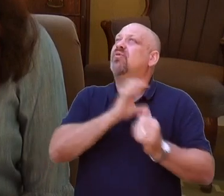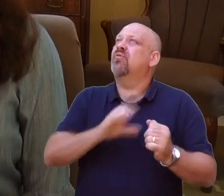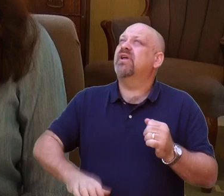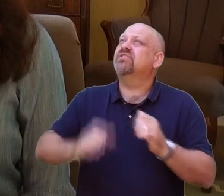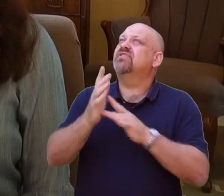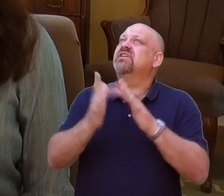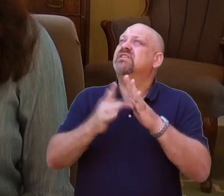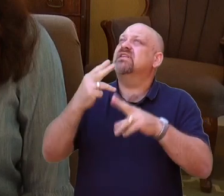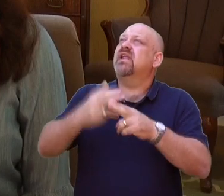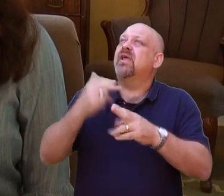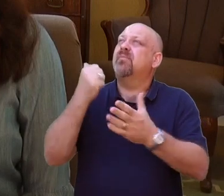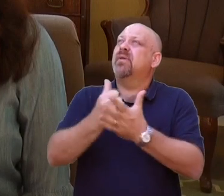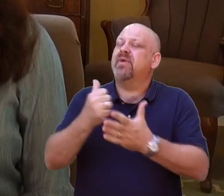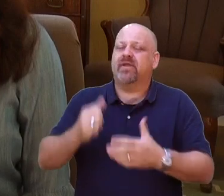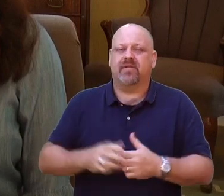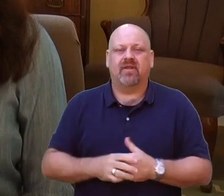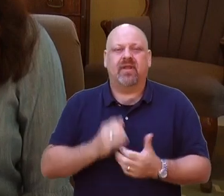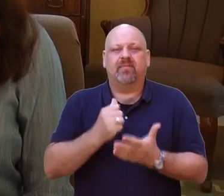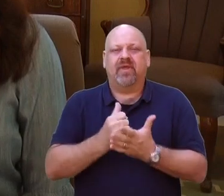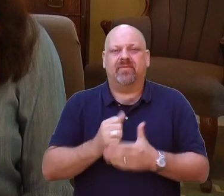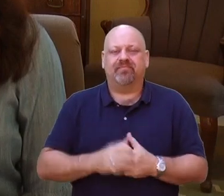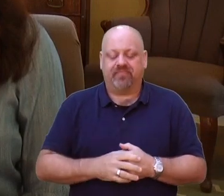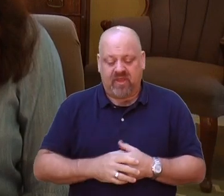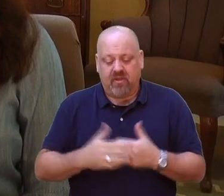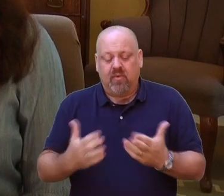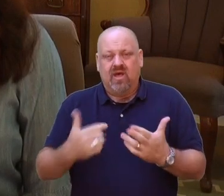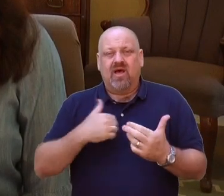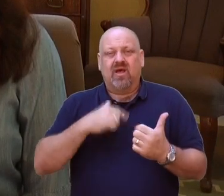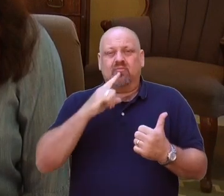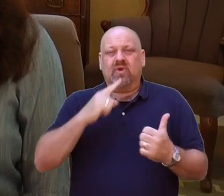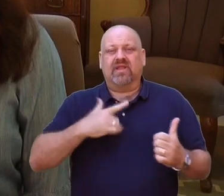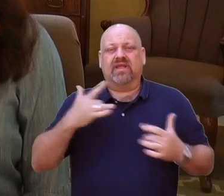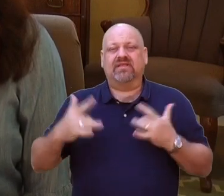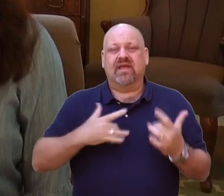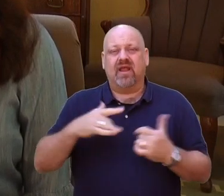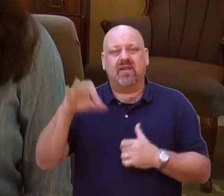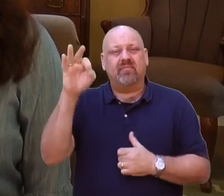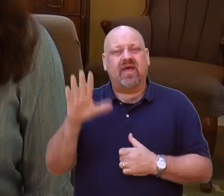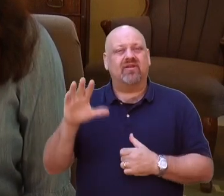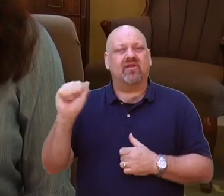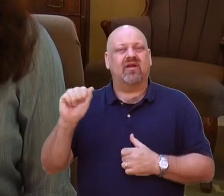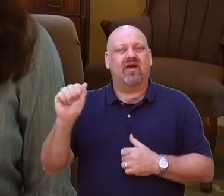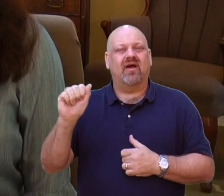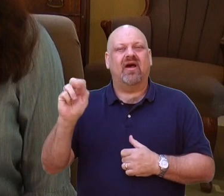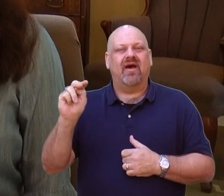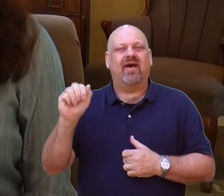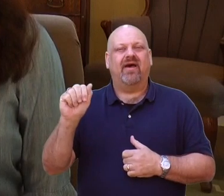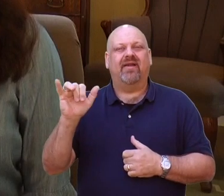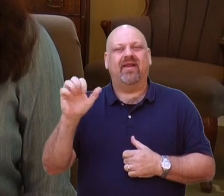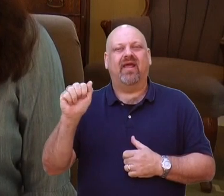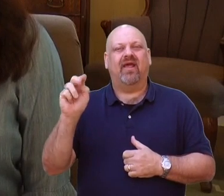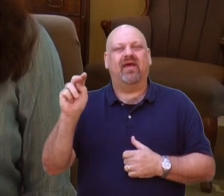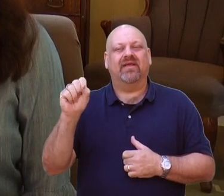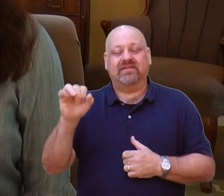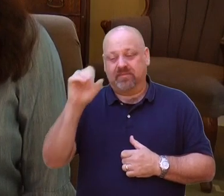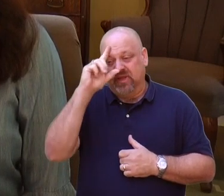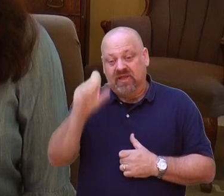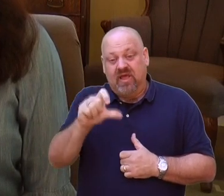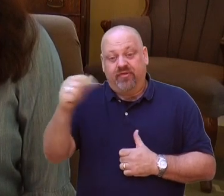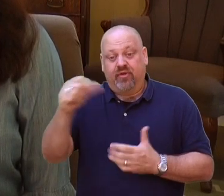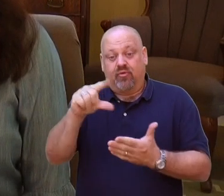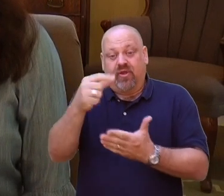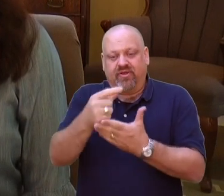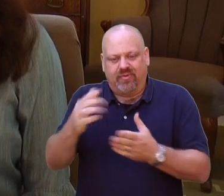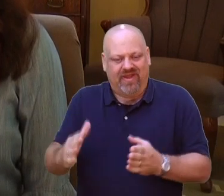your people boldly stepping up and sharing the joy that we have in Jesus Christ. We pray these things in Christ Jesus'